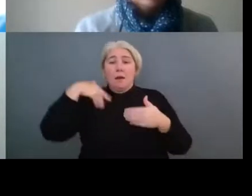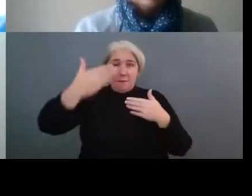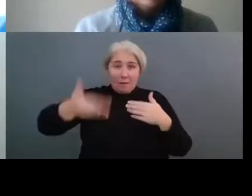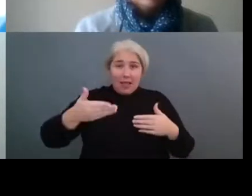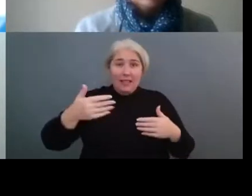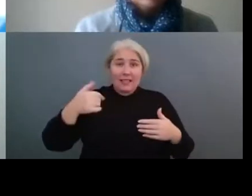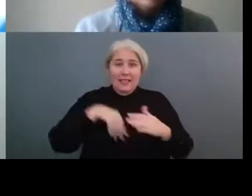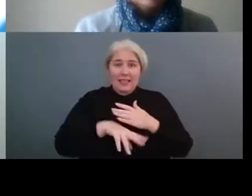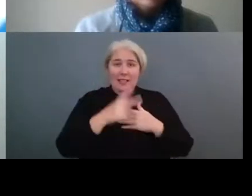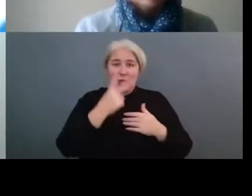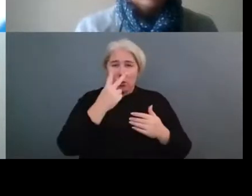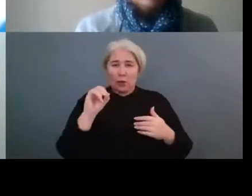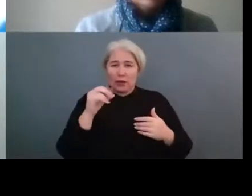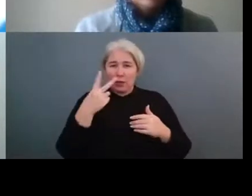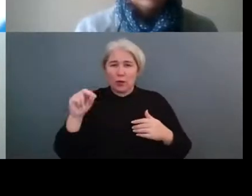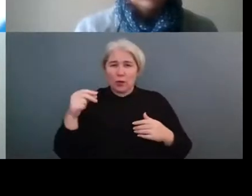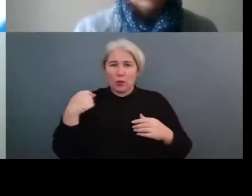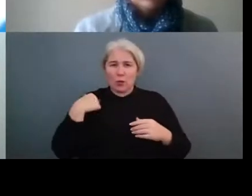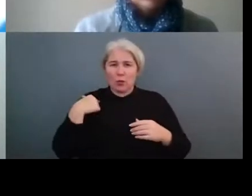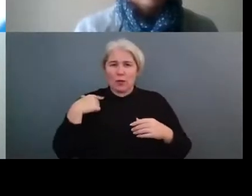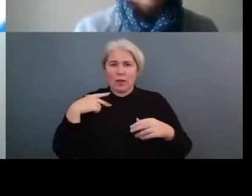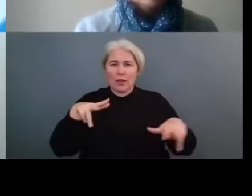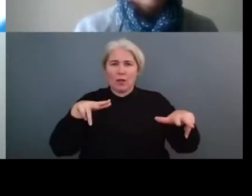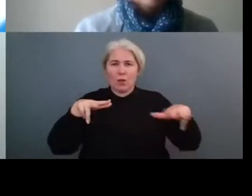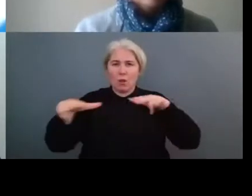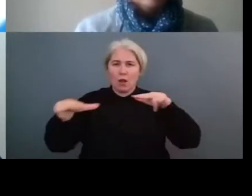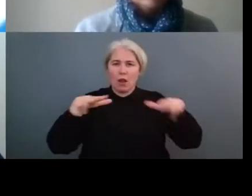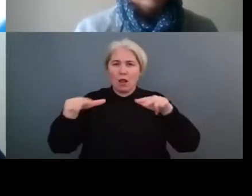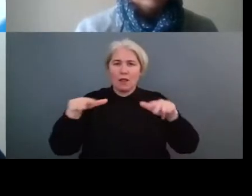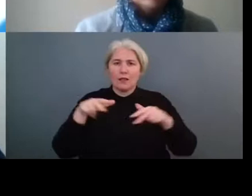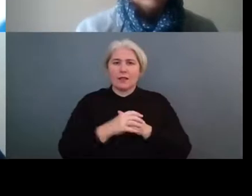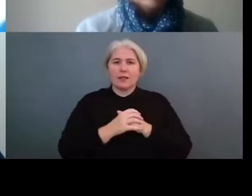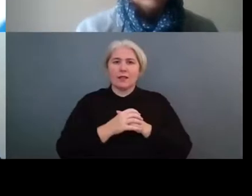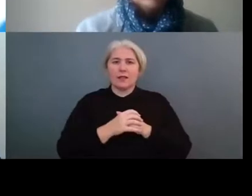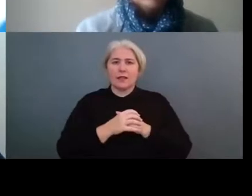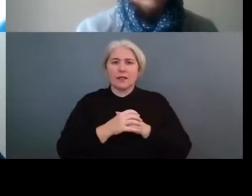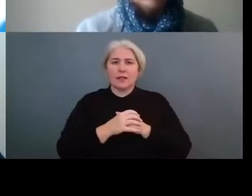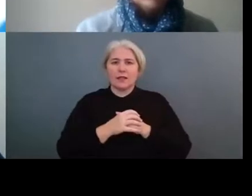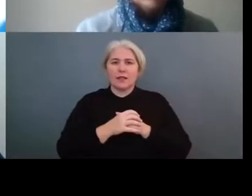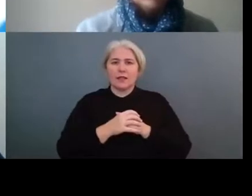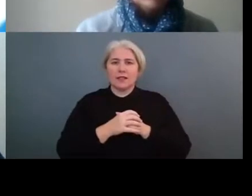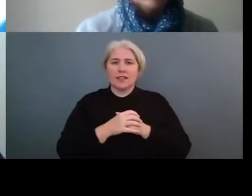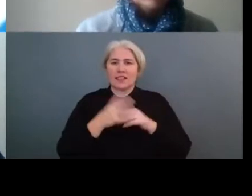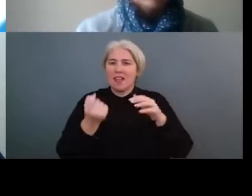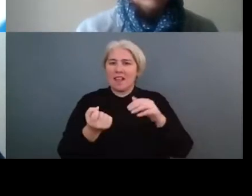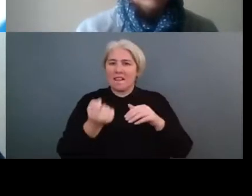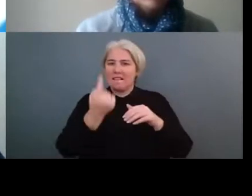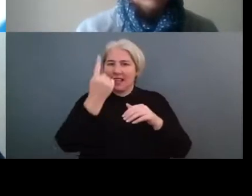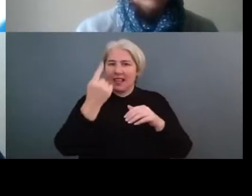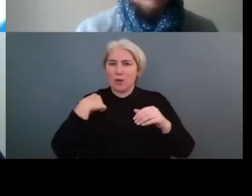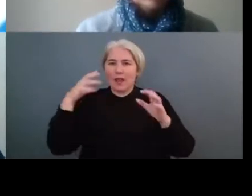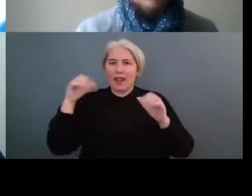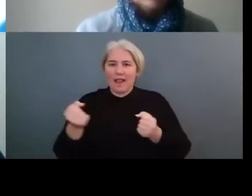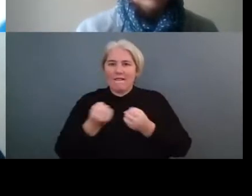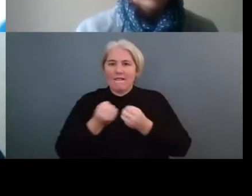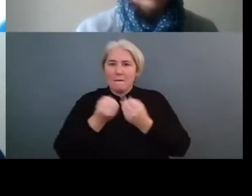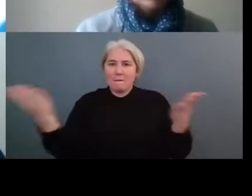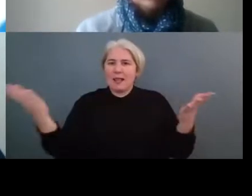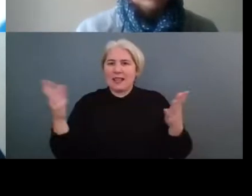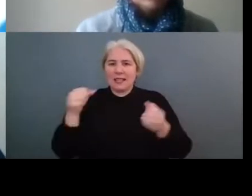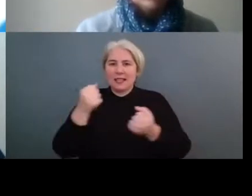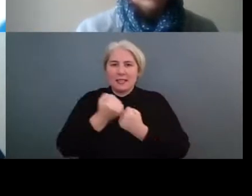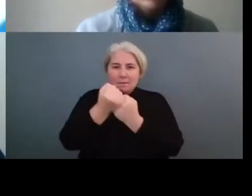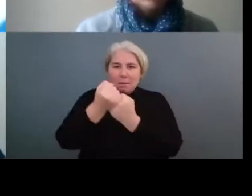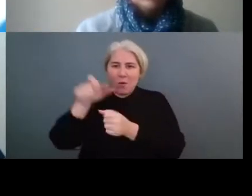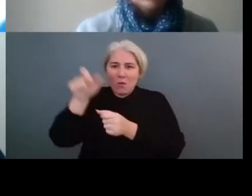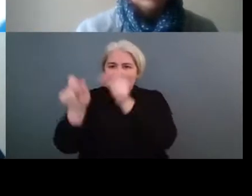Azzurri, that is a kind of headquarter in which we welcome our supporters and our stakeholders. And we